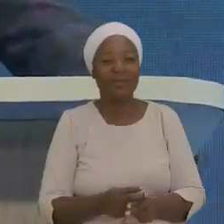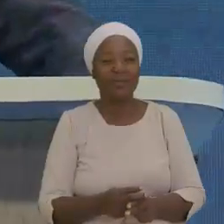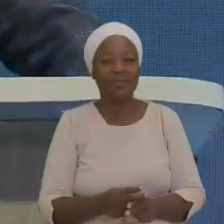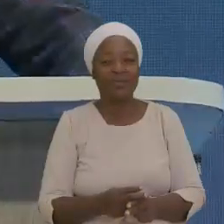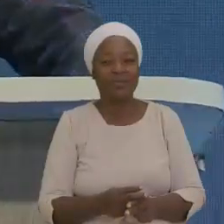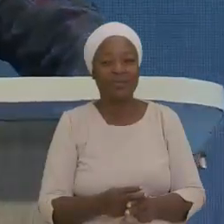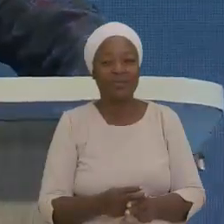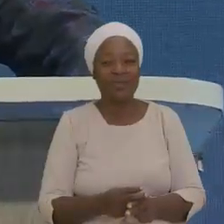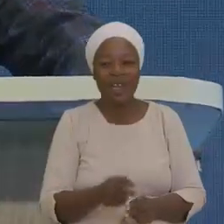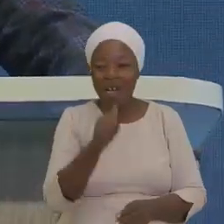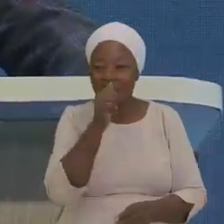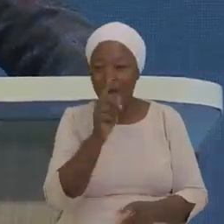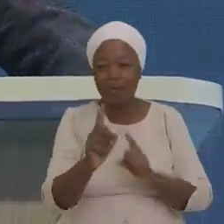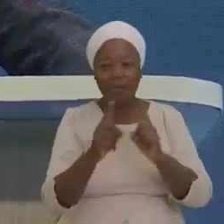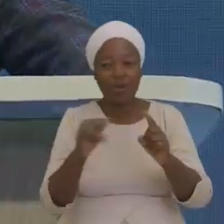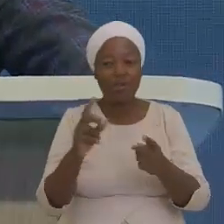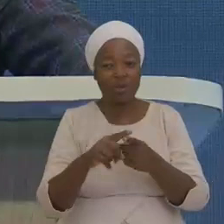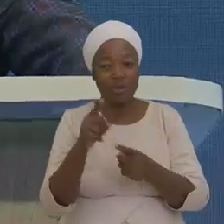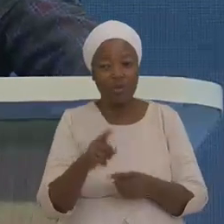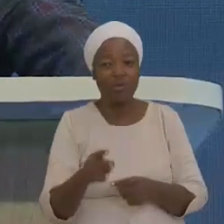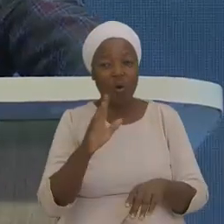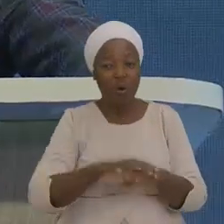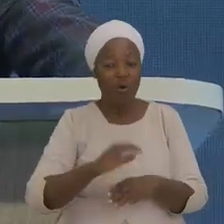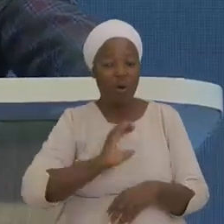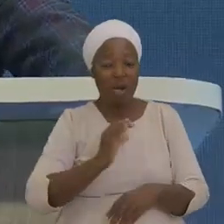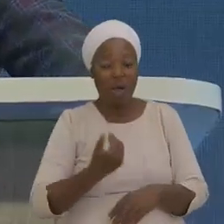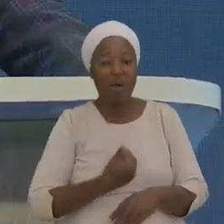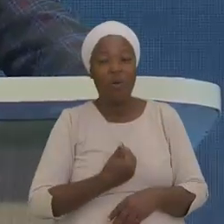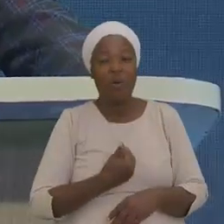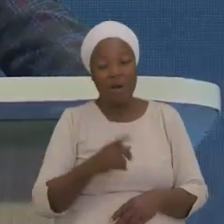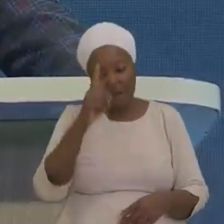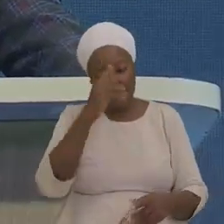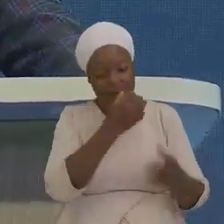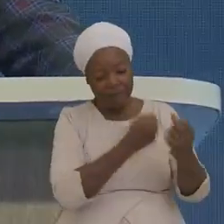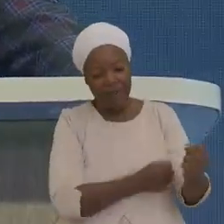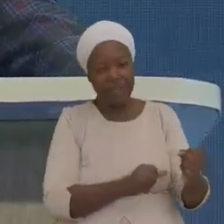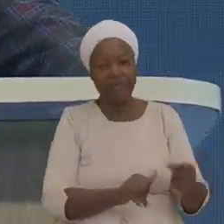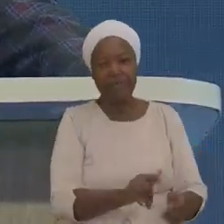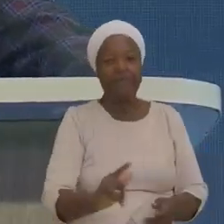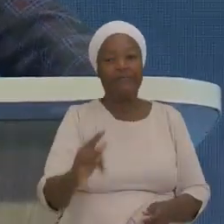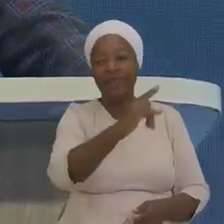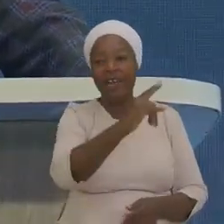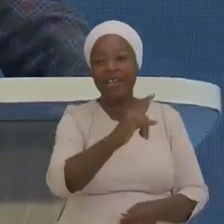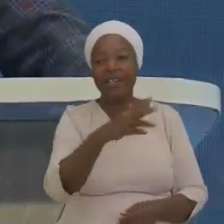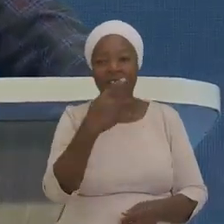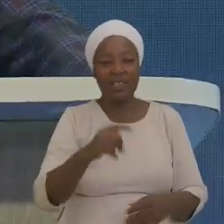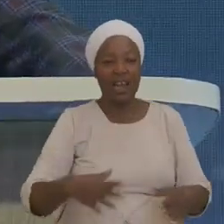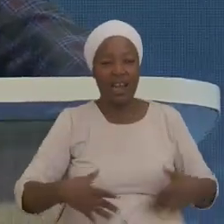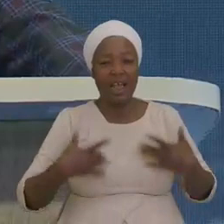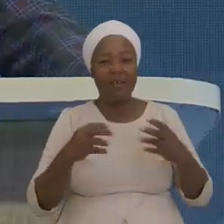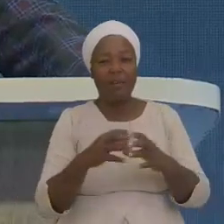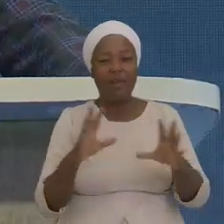I'm talking to you on our faith flight to life abundant in Christ.